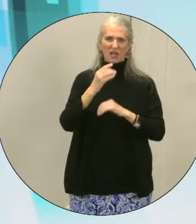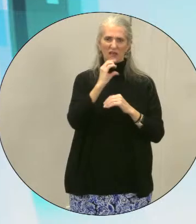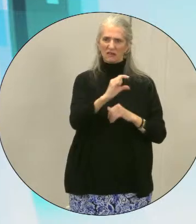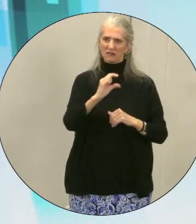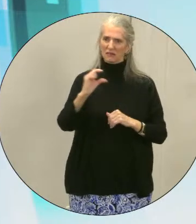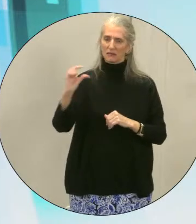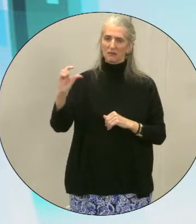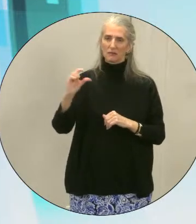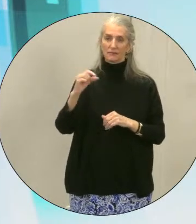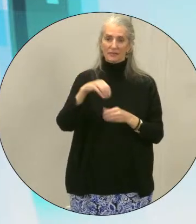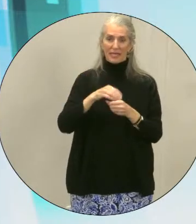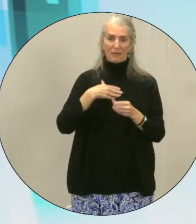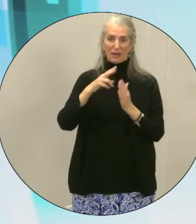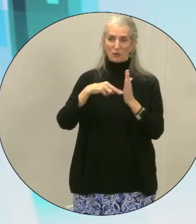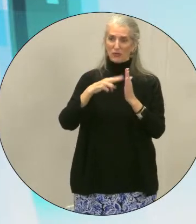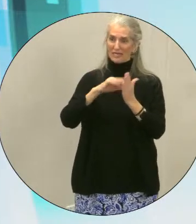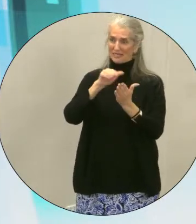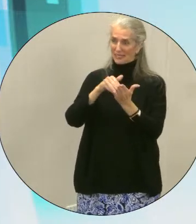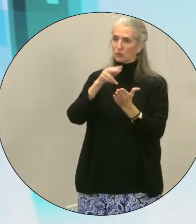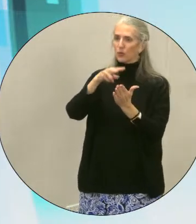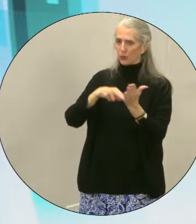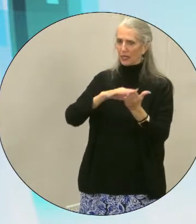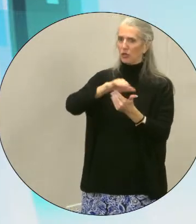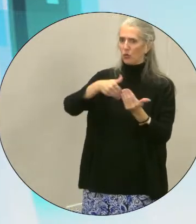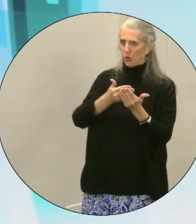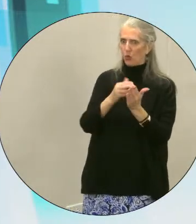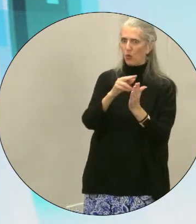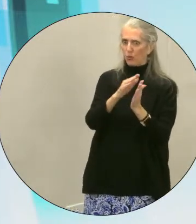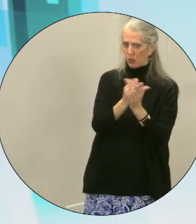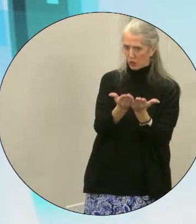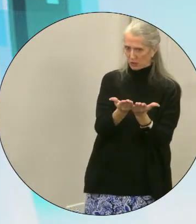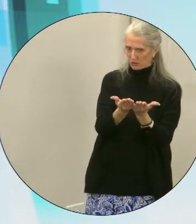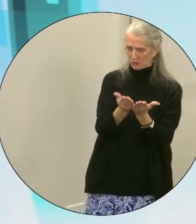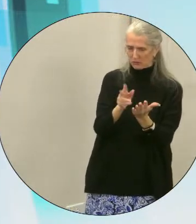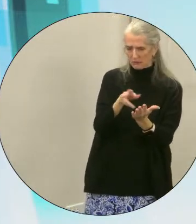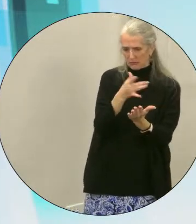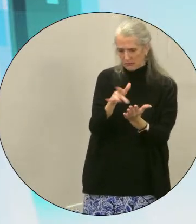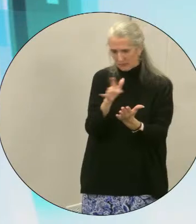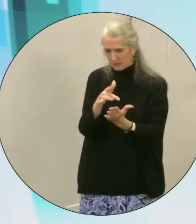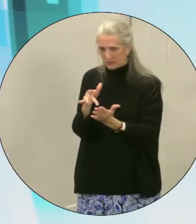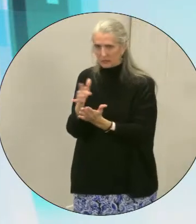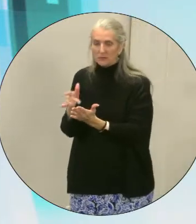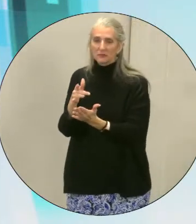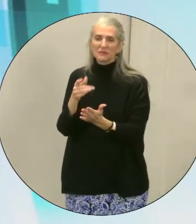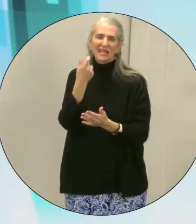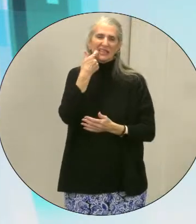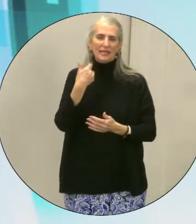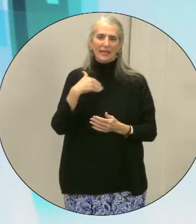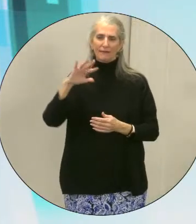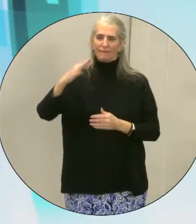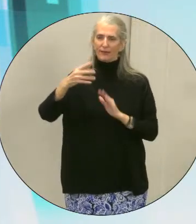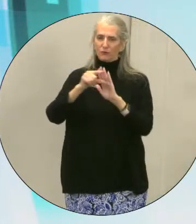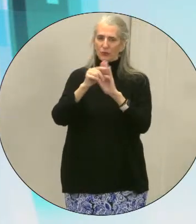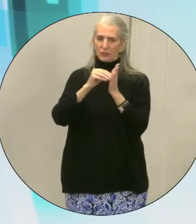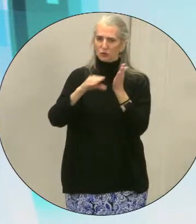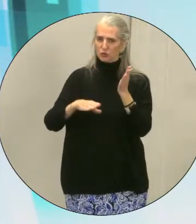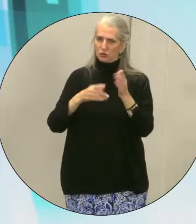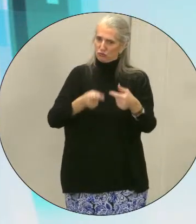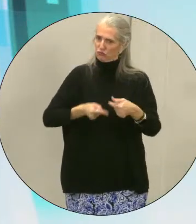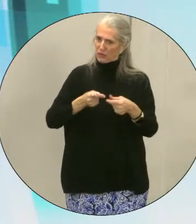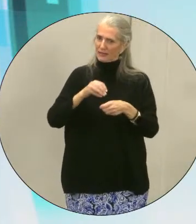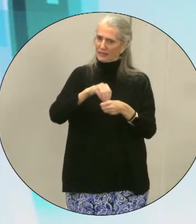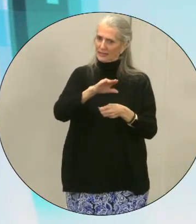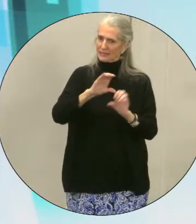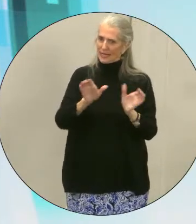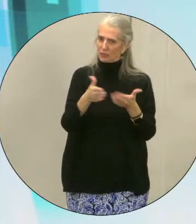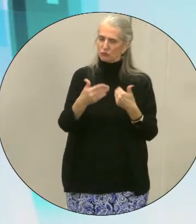In my reading center, we read whole books. Lately, I had a 5th grader who was struggling in his classroom.